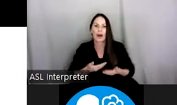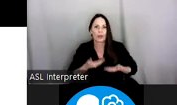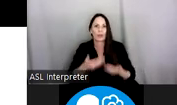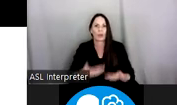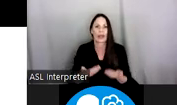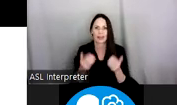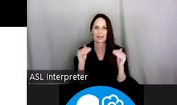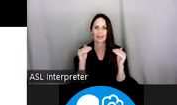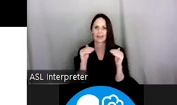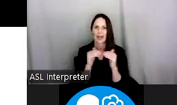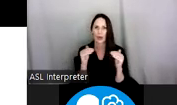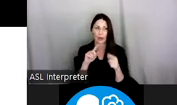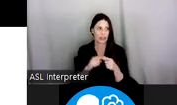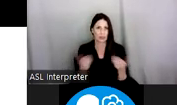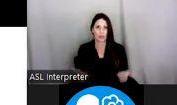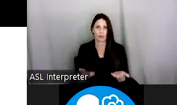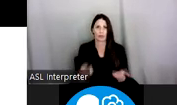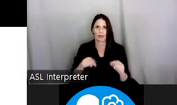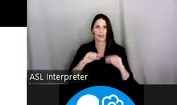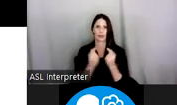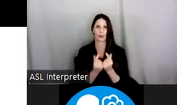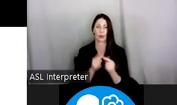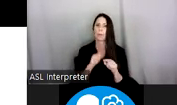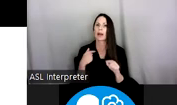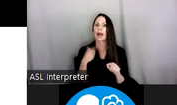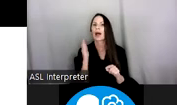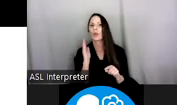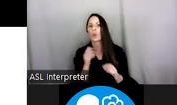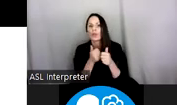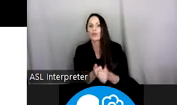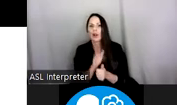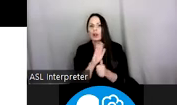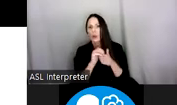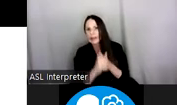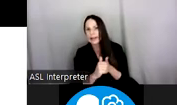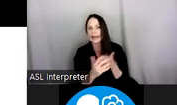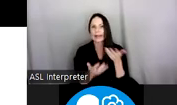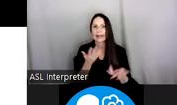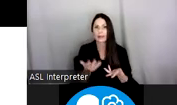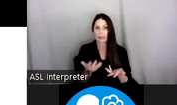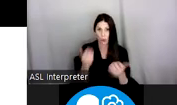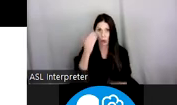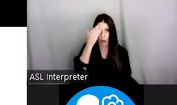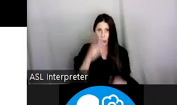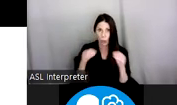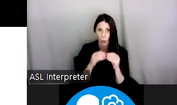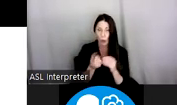here. But I will take your lead in terms of whether you want to know more or you just want to